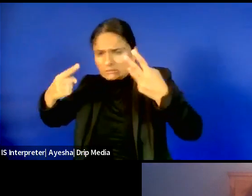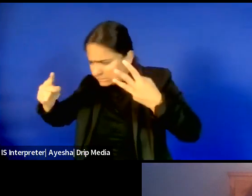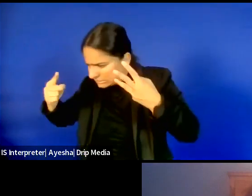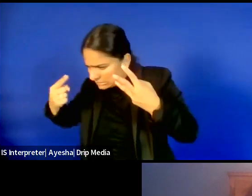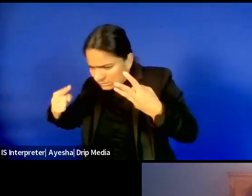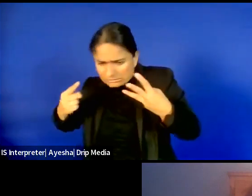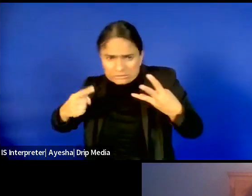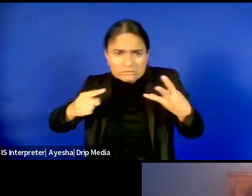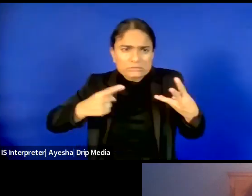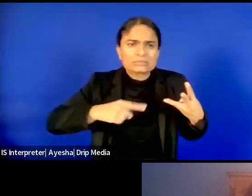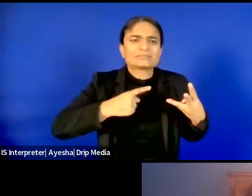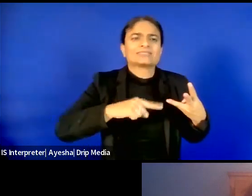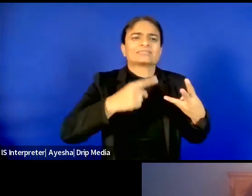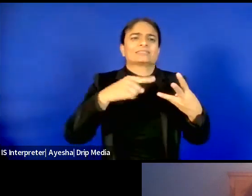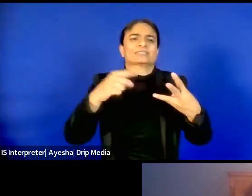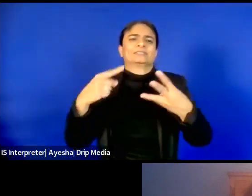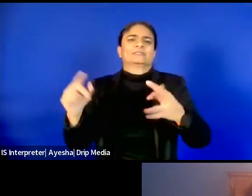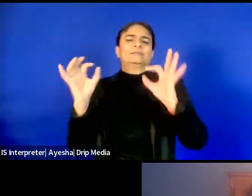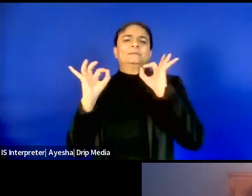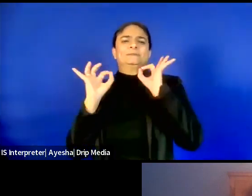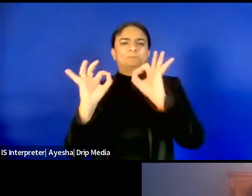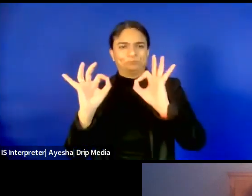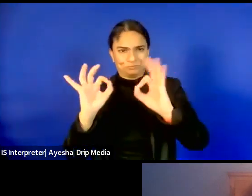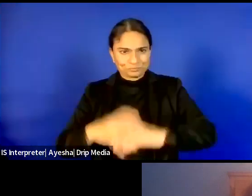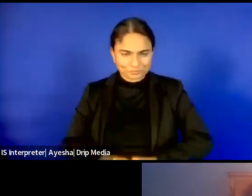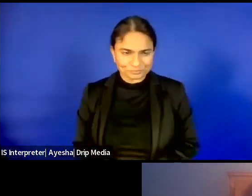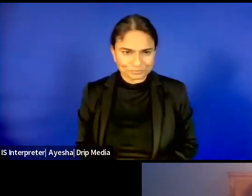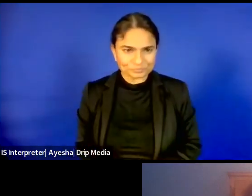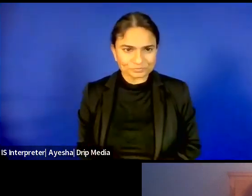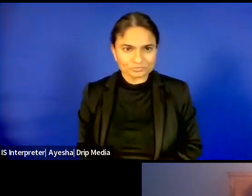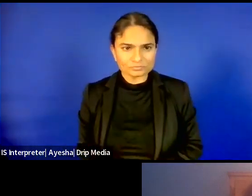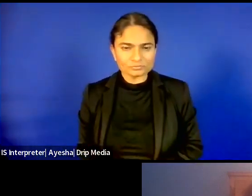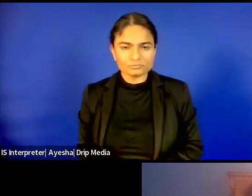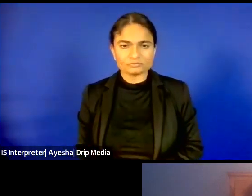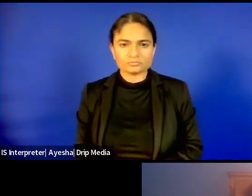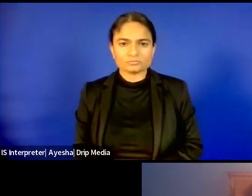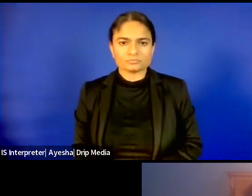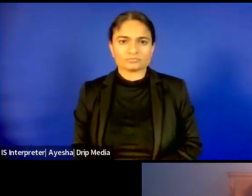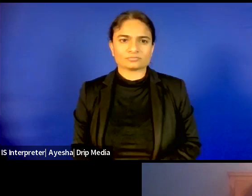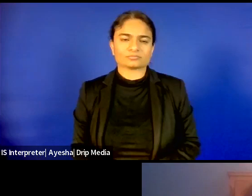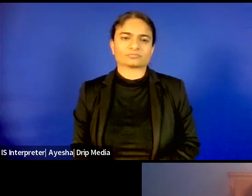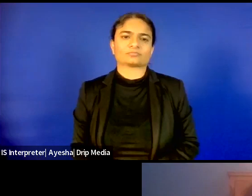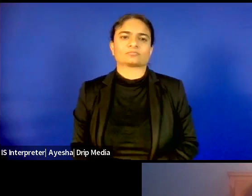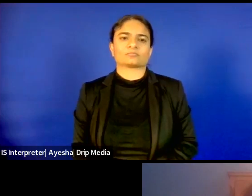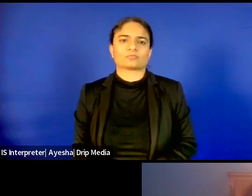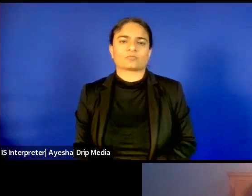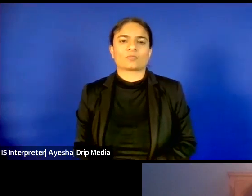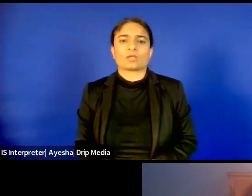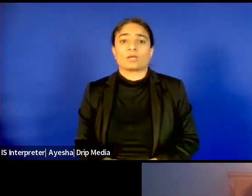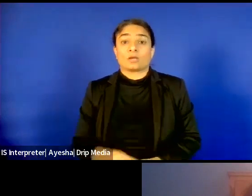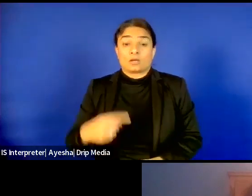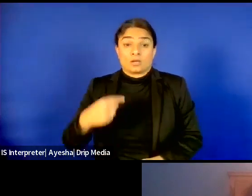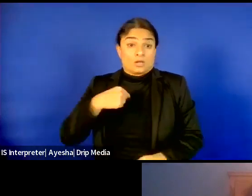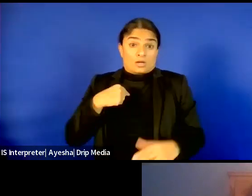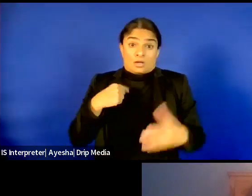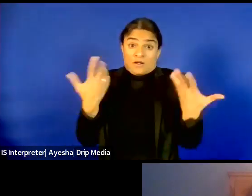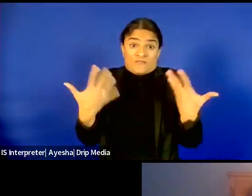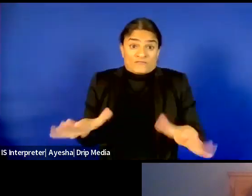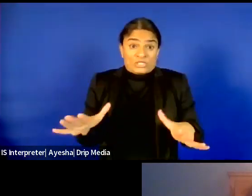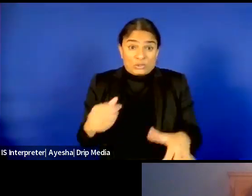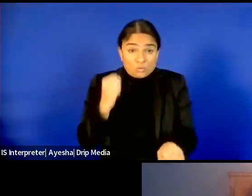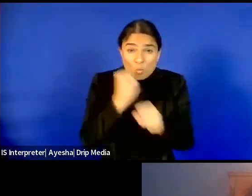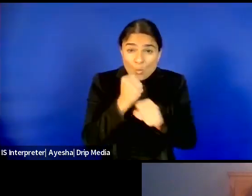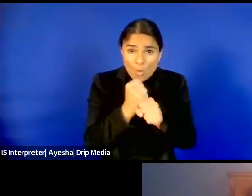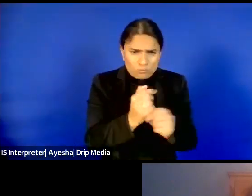venue managers, which is what we did. We had very detailed work plans on what accommodations and changes,